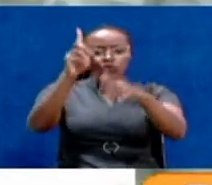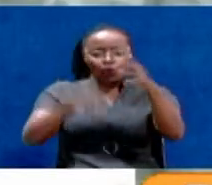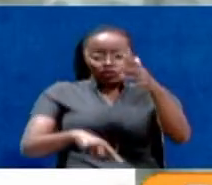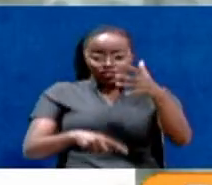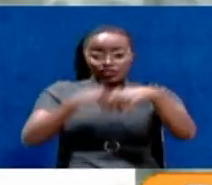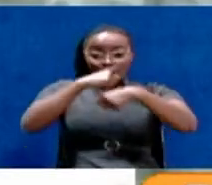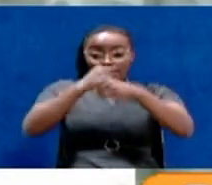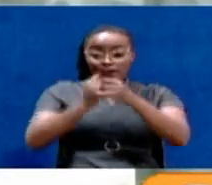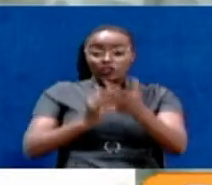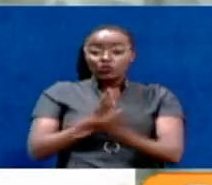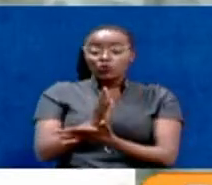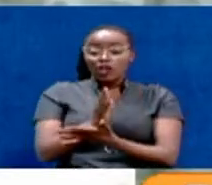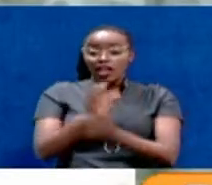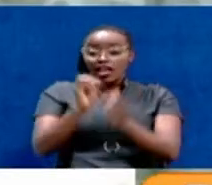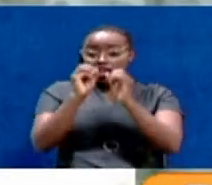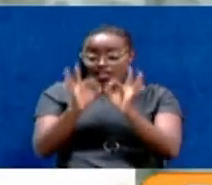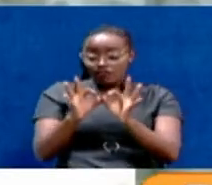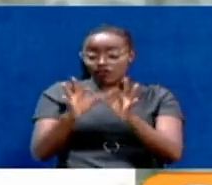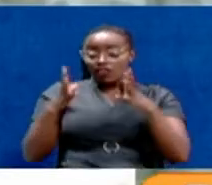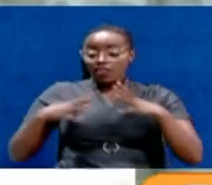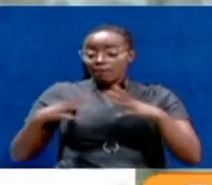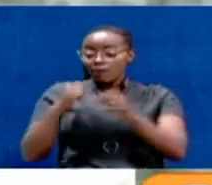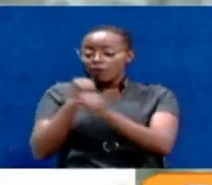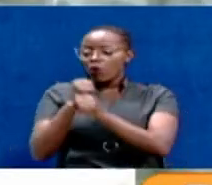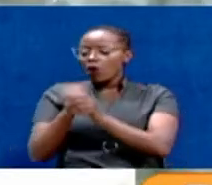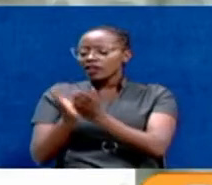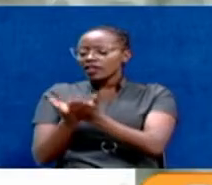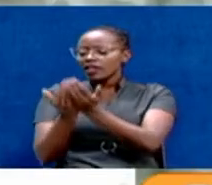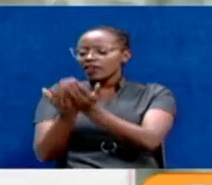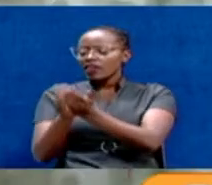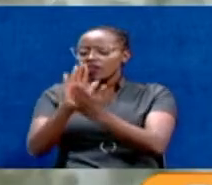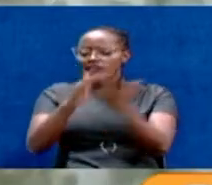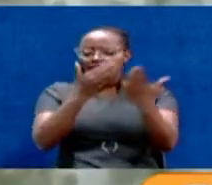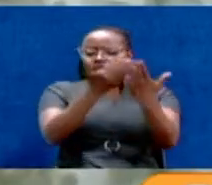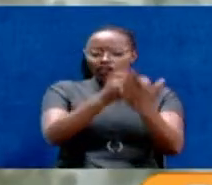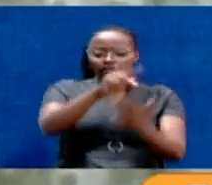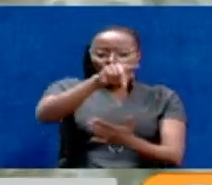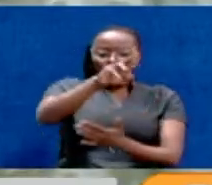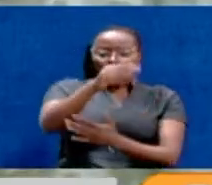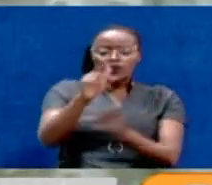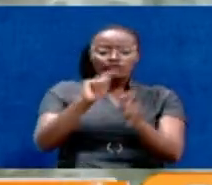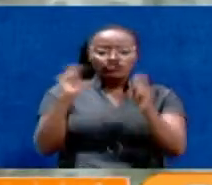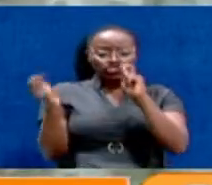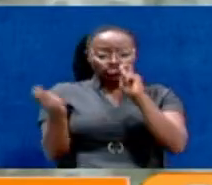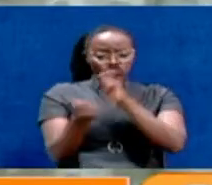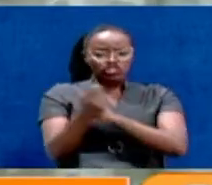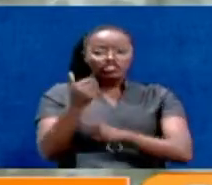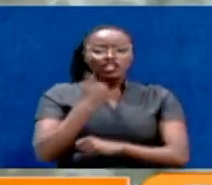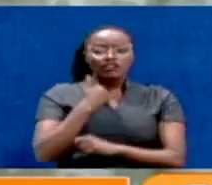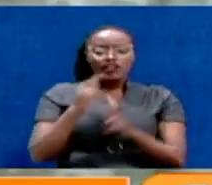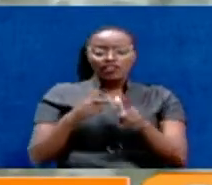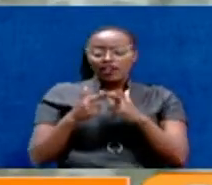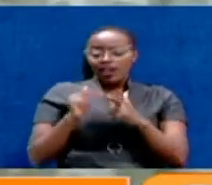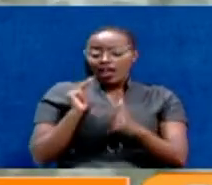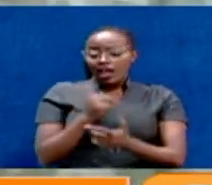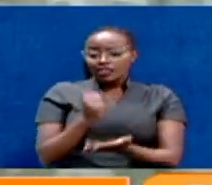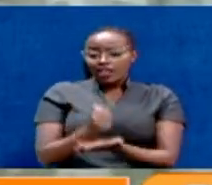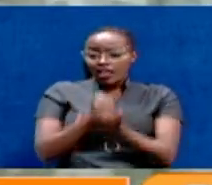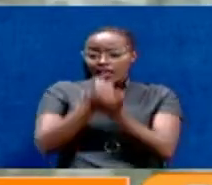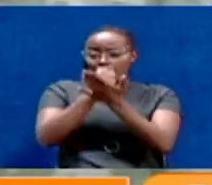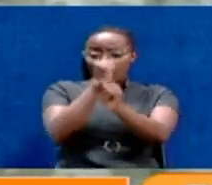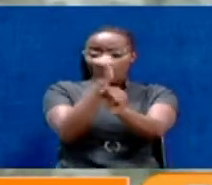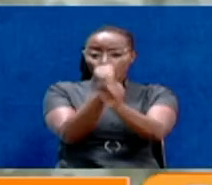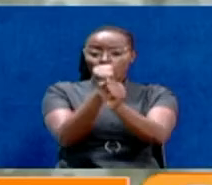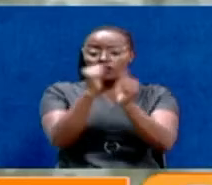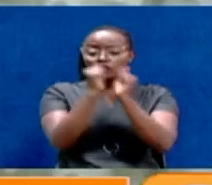to make sure that if the crew arrive at the port and there will be a crew change, then we assist also, we